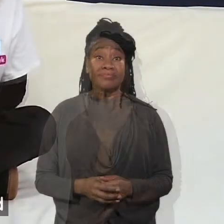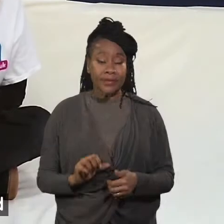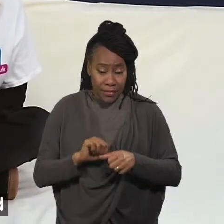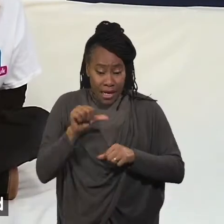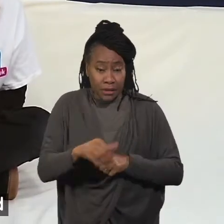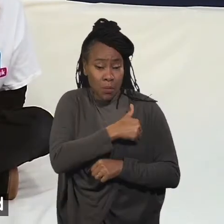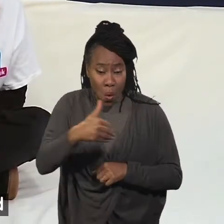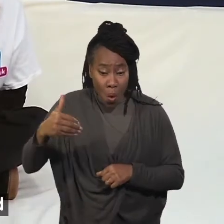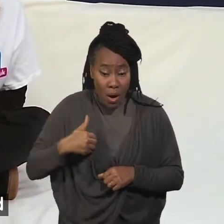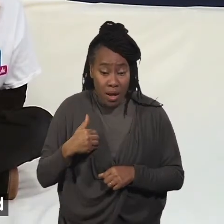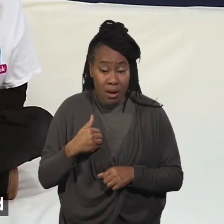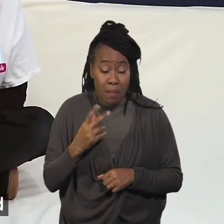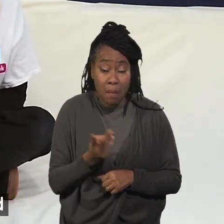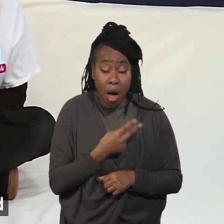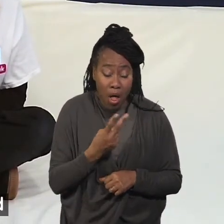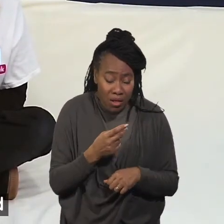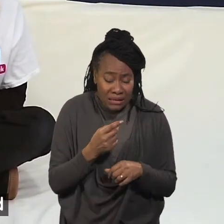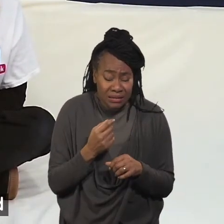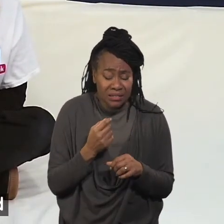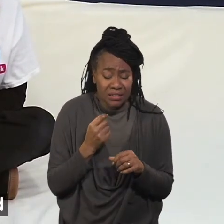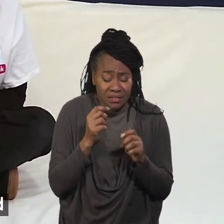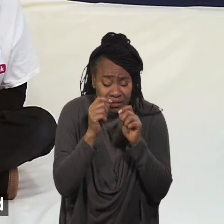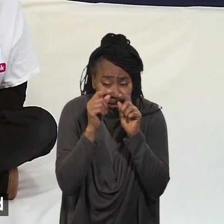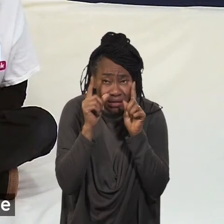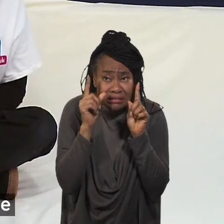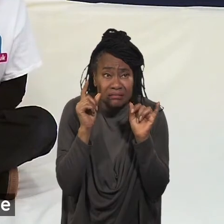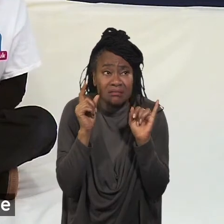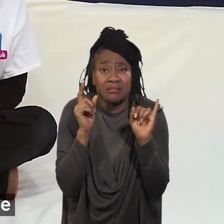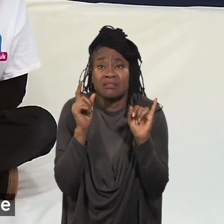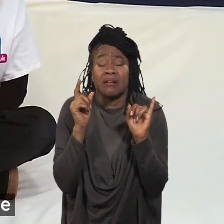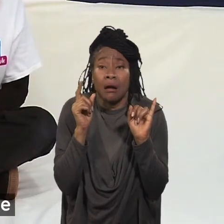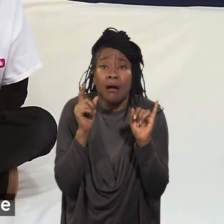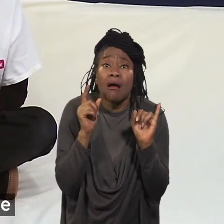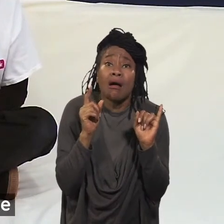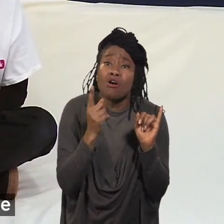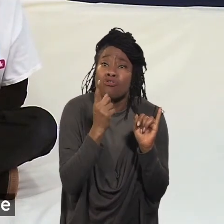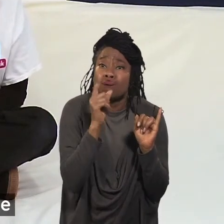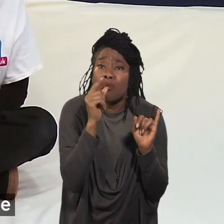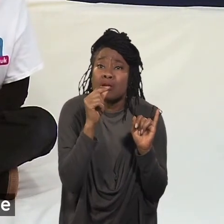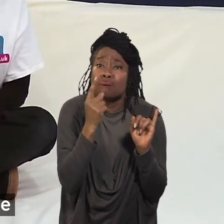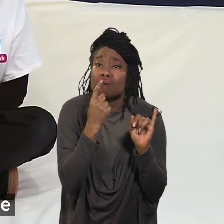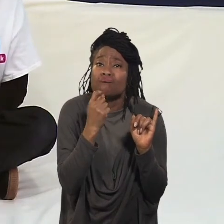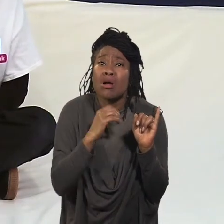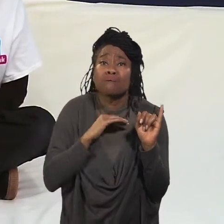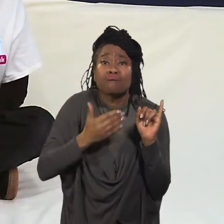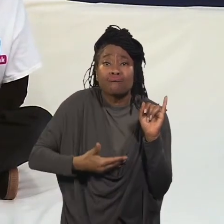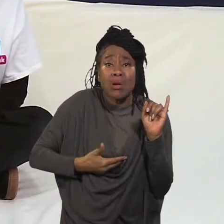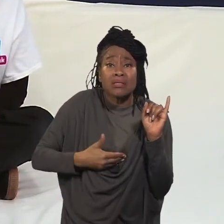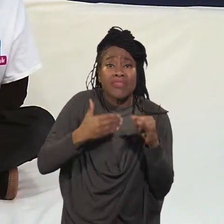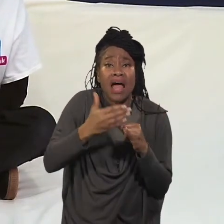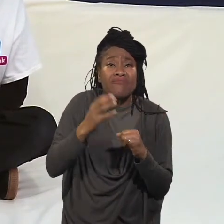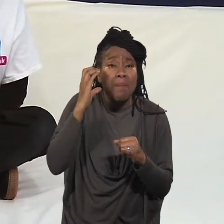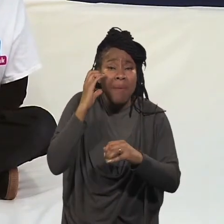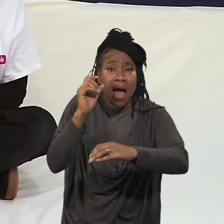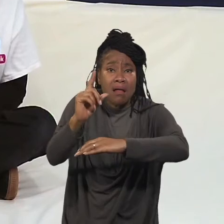Next morning they woke again with dread, and found Robin Redbreast perched on the end of their bed.